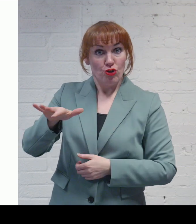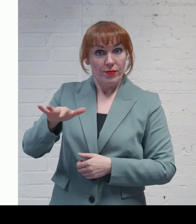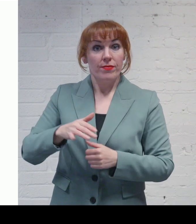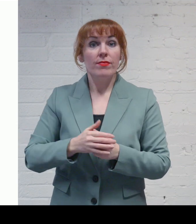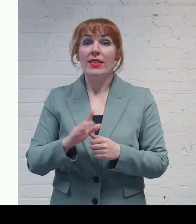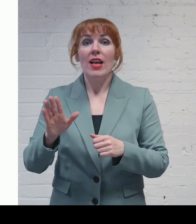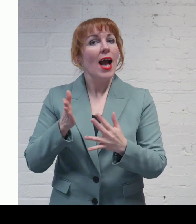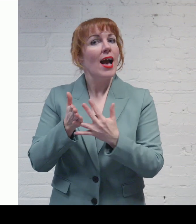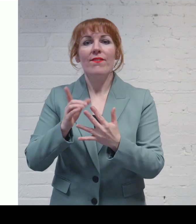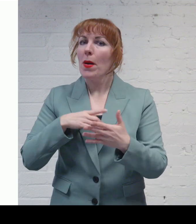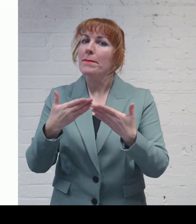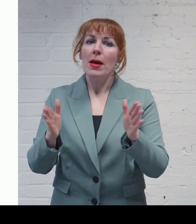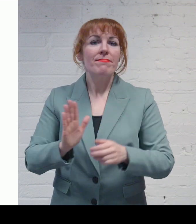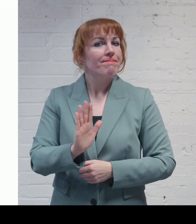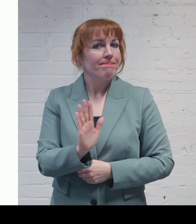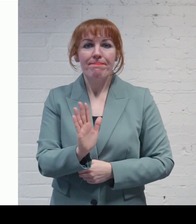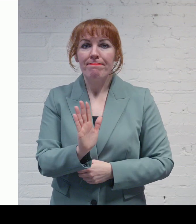public.